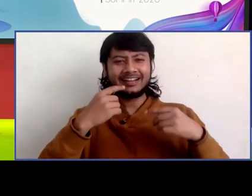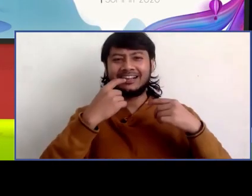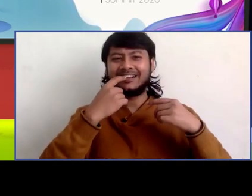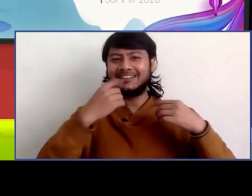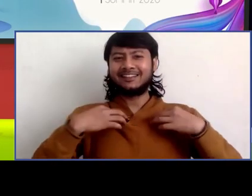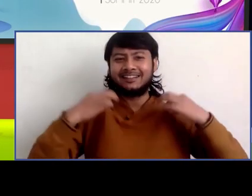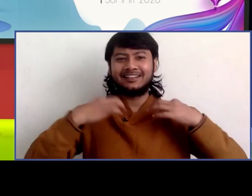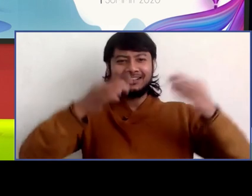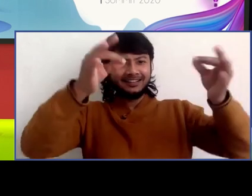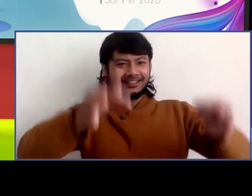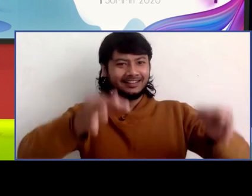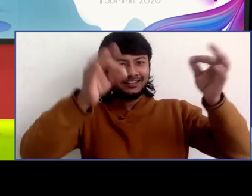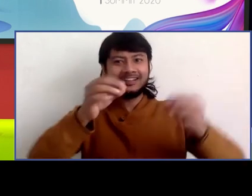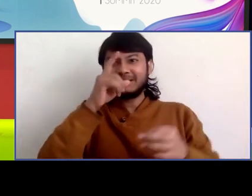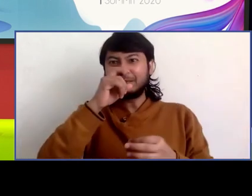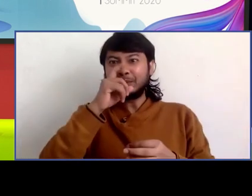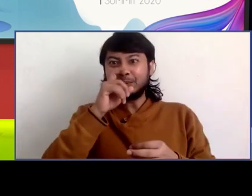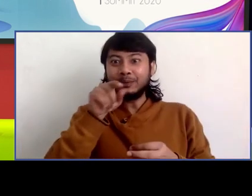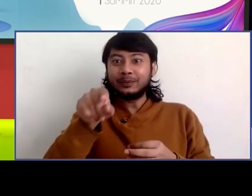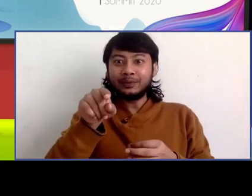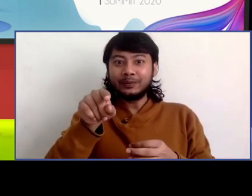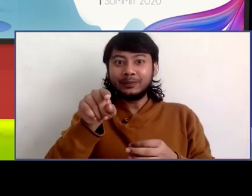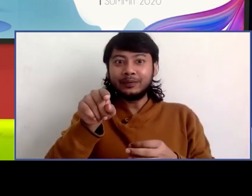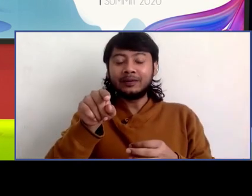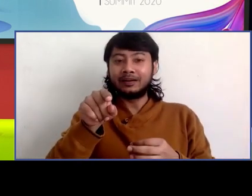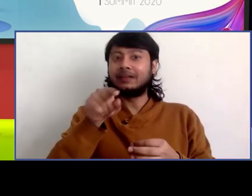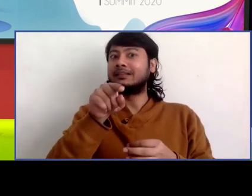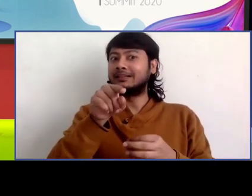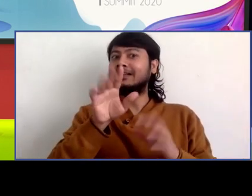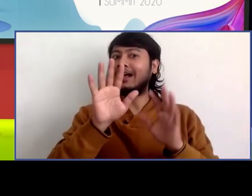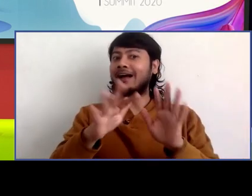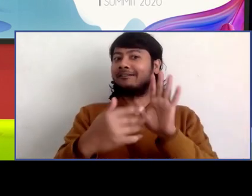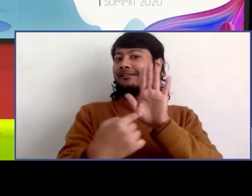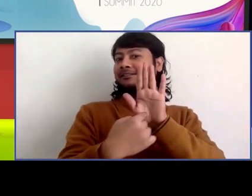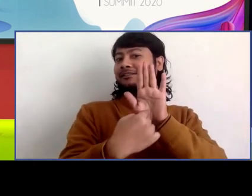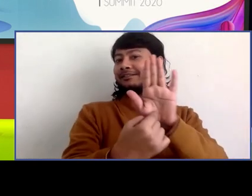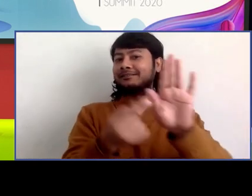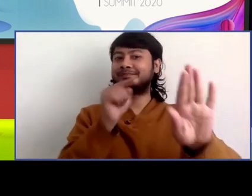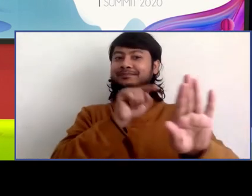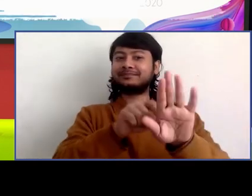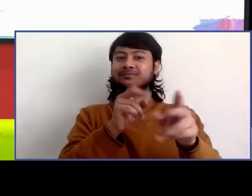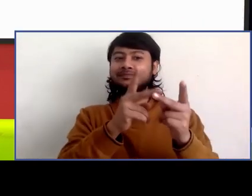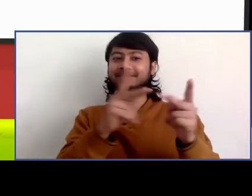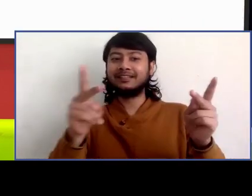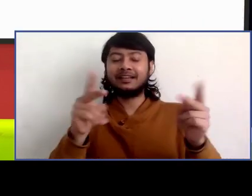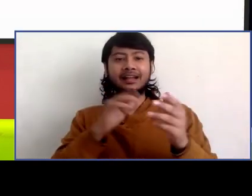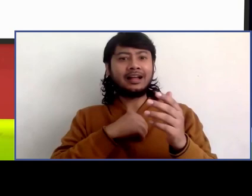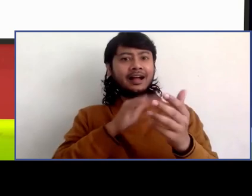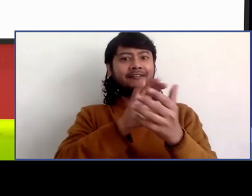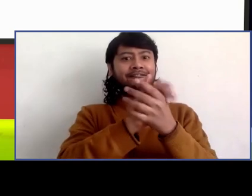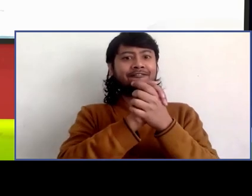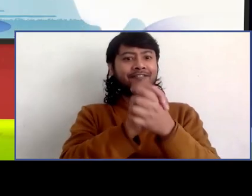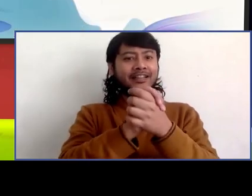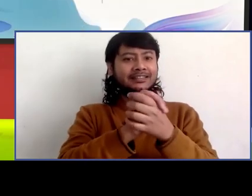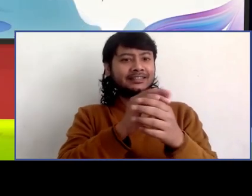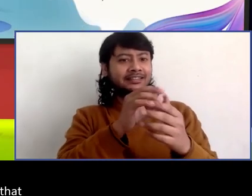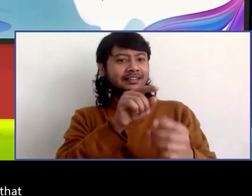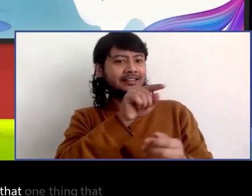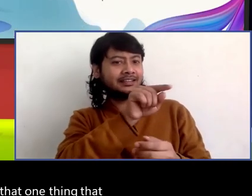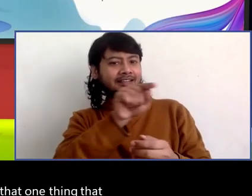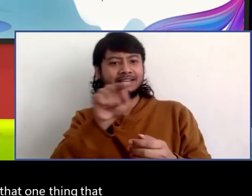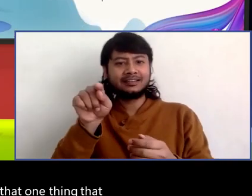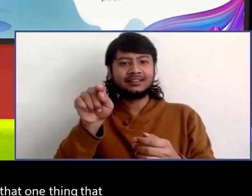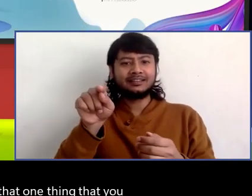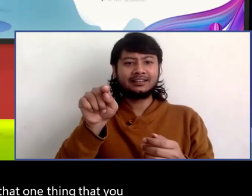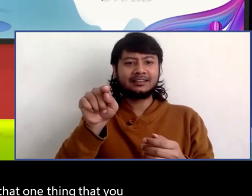different? Right. Okay. Now, can you tell me what you all think that you are good at? That one thing that you all are fabulous